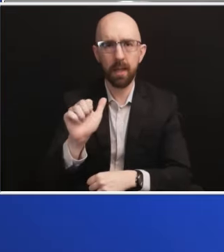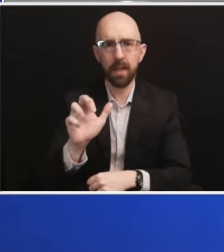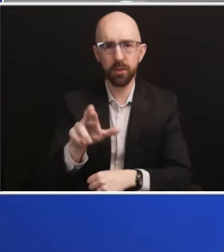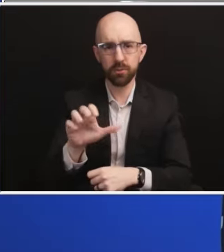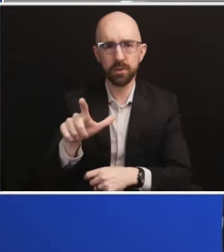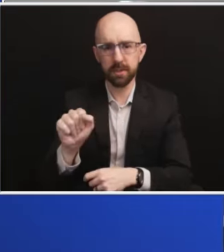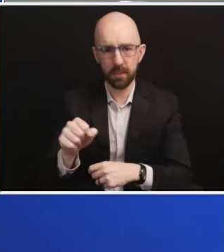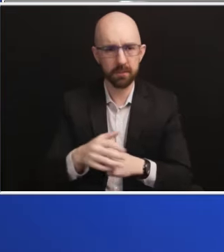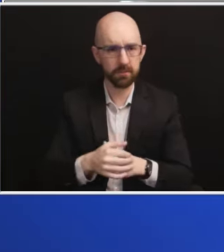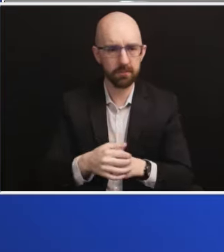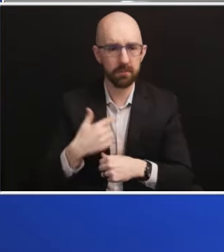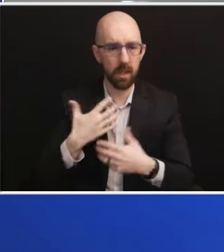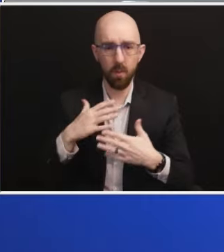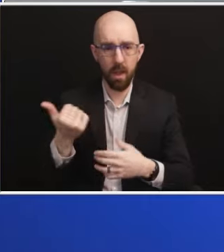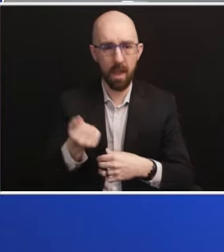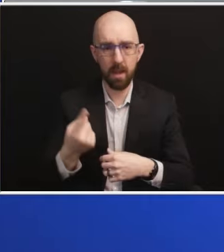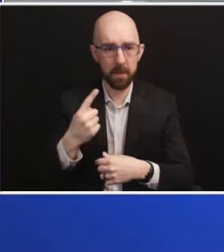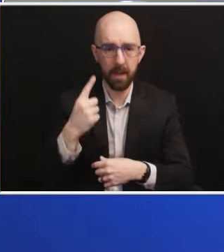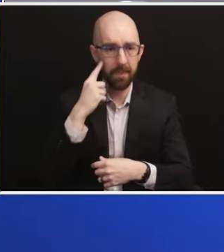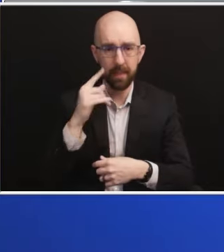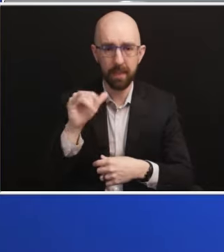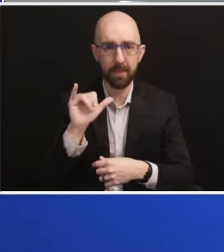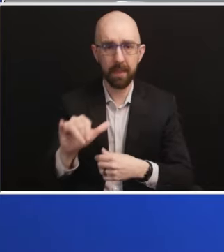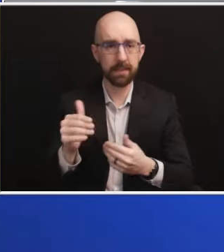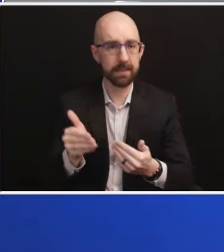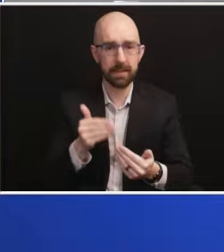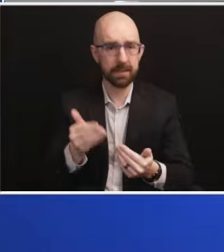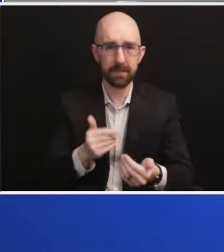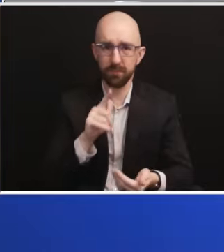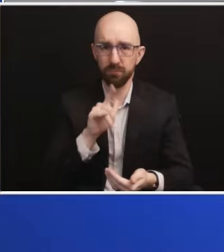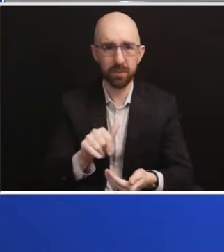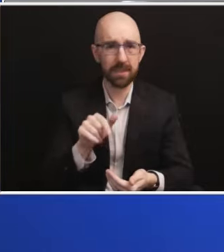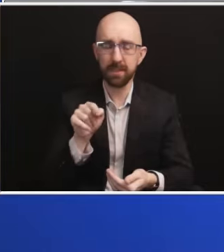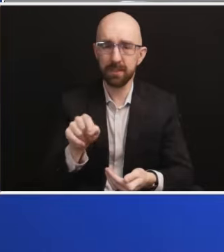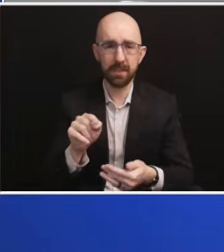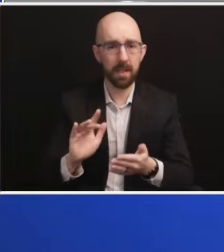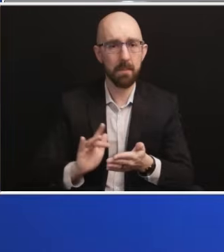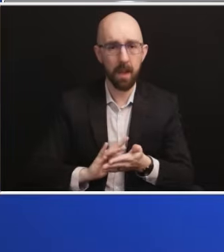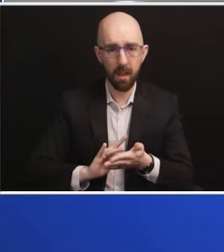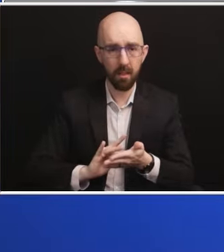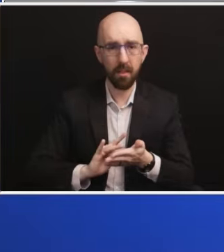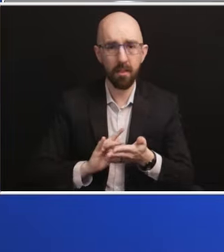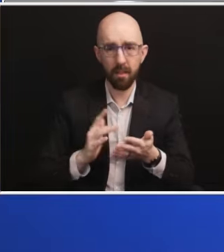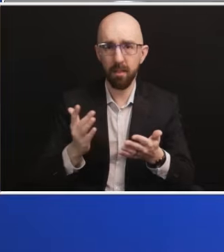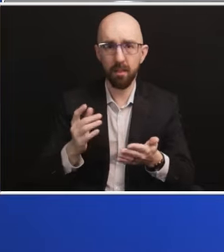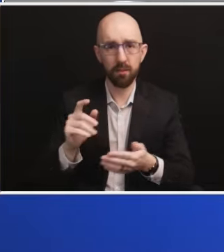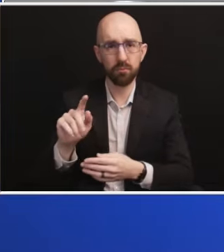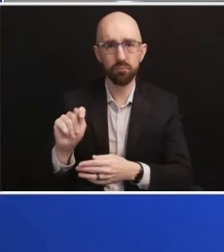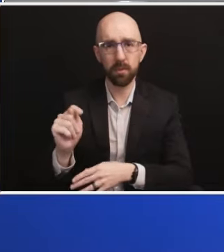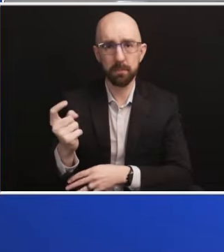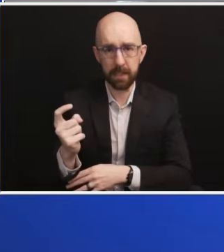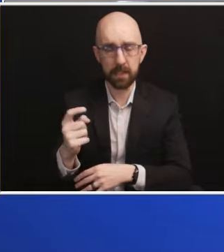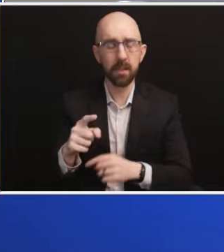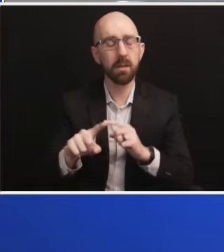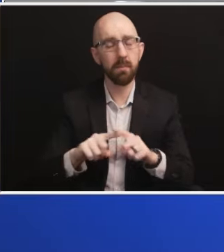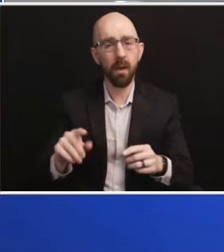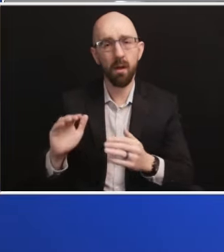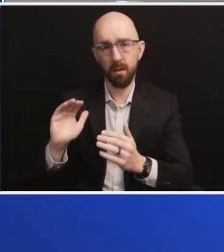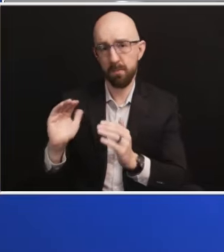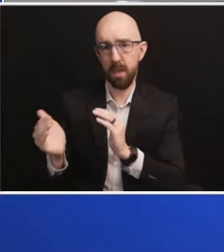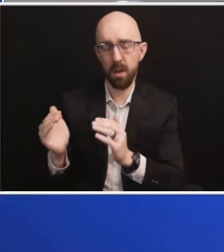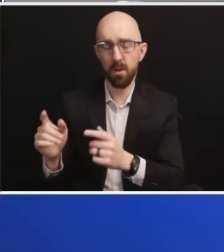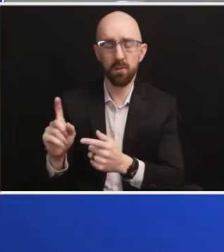don't want anybody to think that it's easy, because it is medical treatment, but compared to